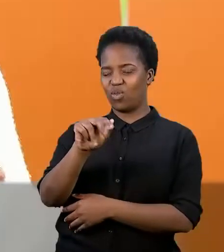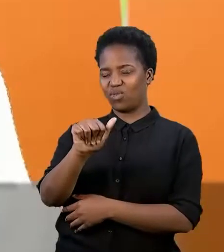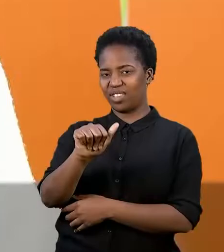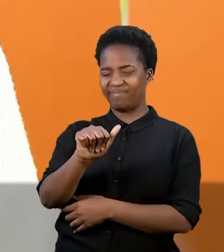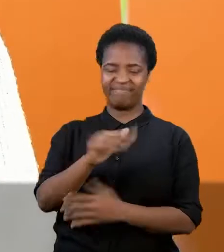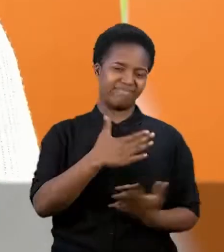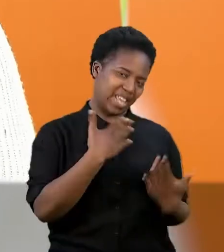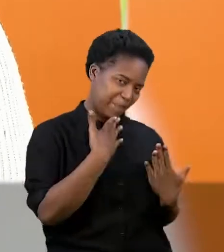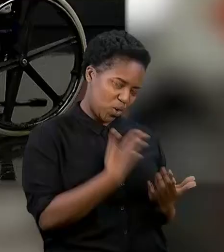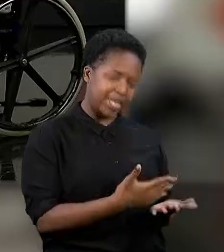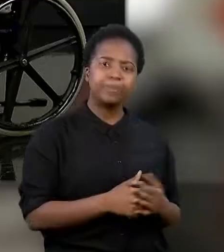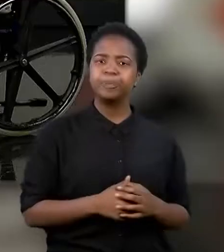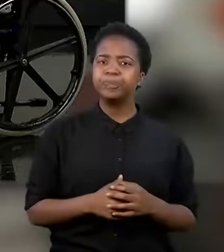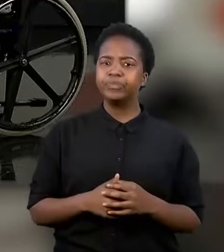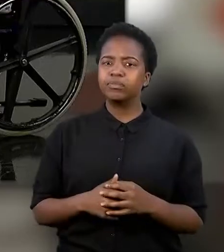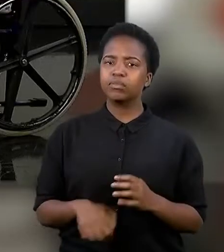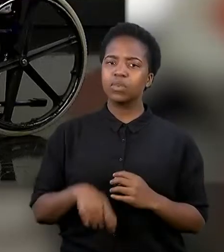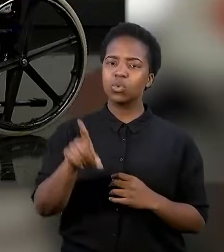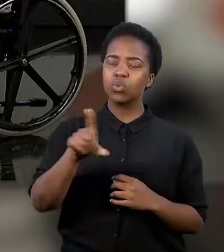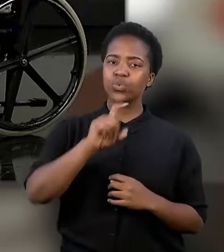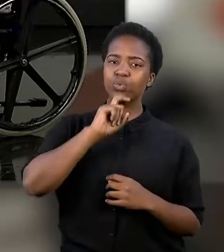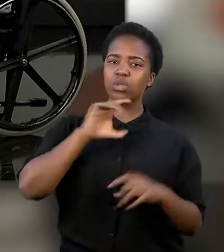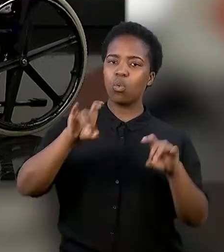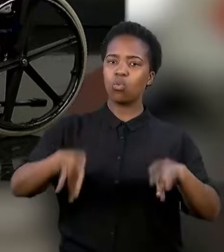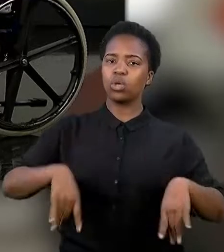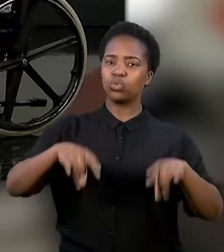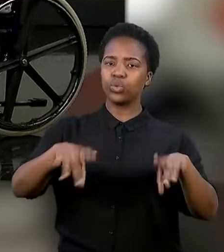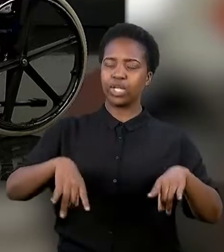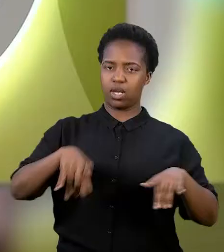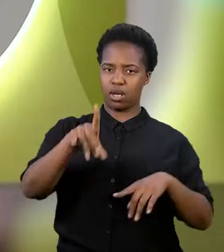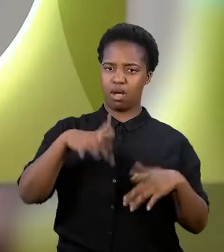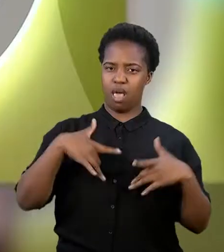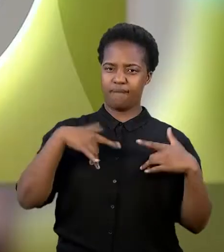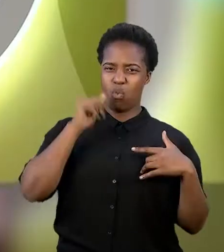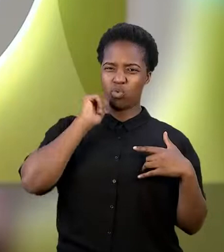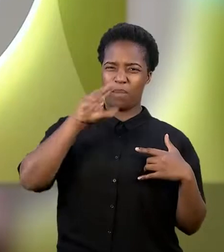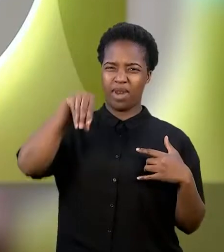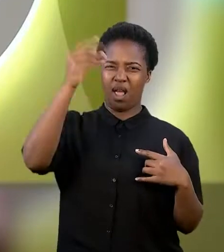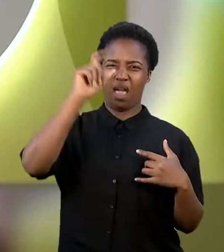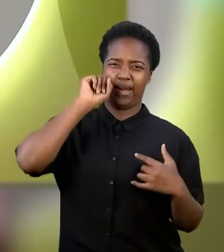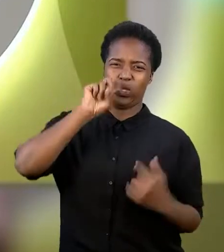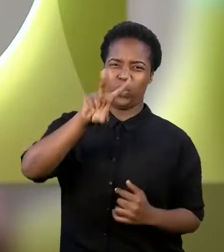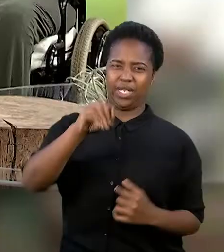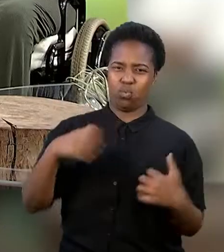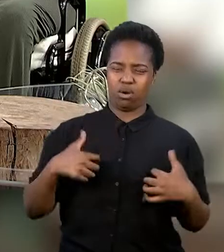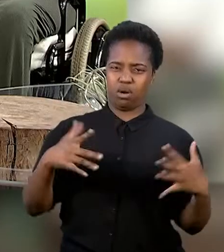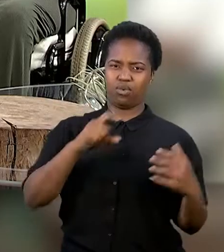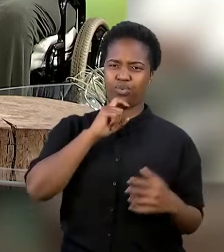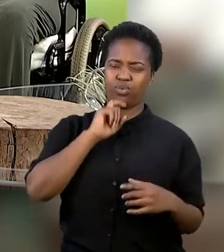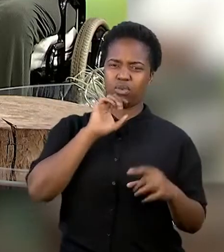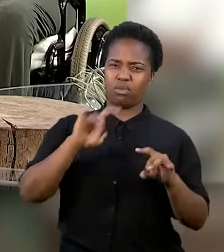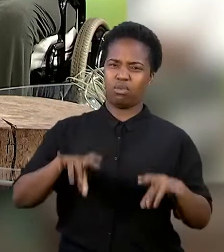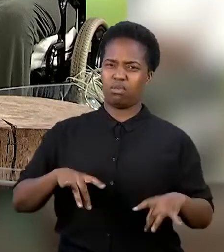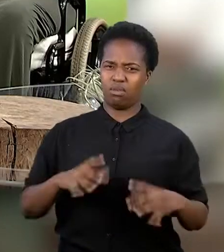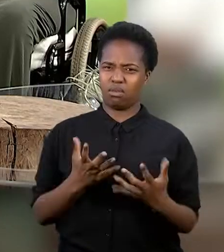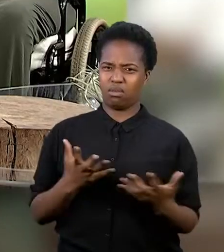Nora. Ke leboha. O ile wa sebedisa wheelchair bophelong ba hao o se o le moholonyana.